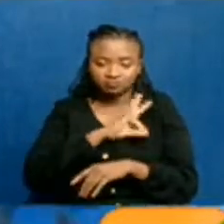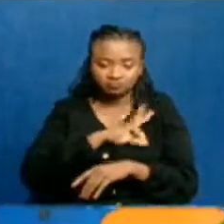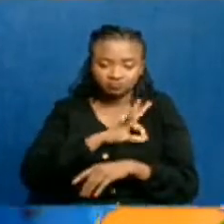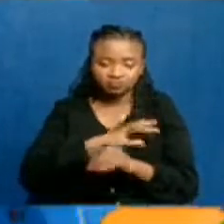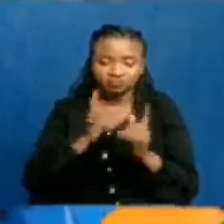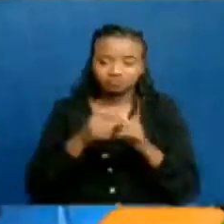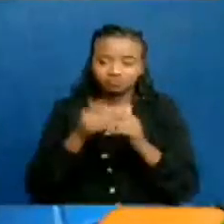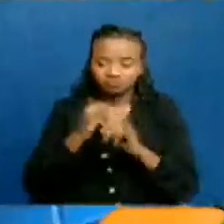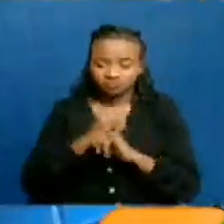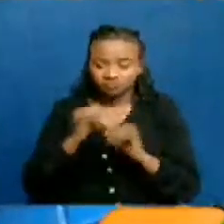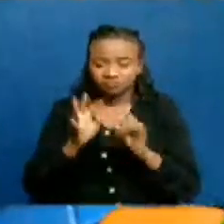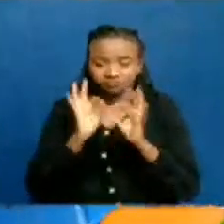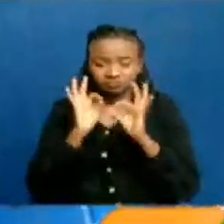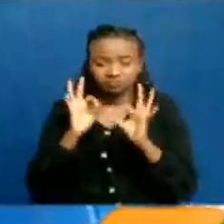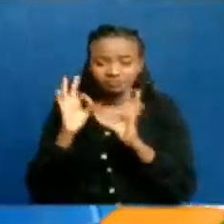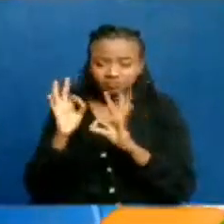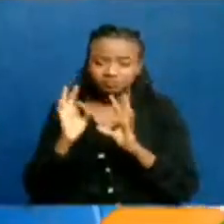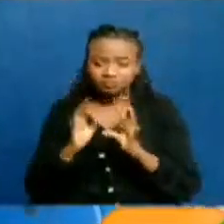kutengenezeka.